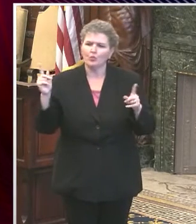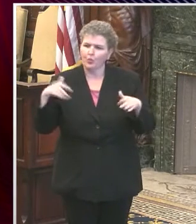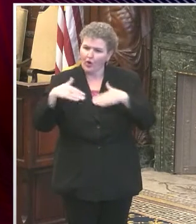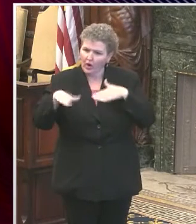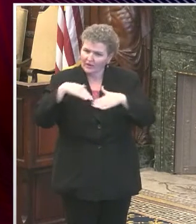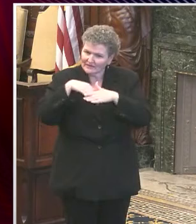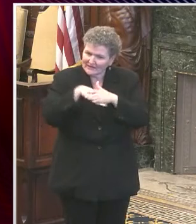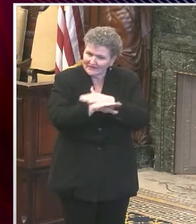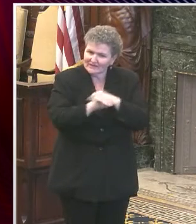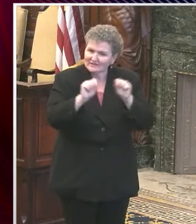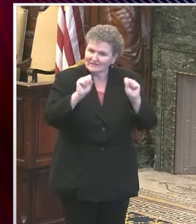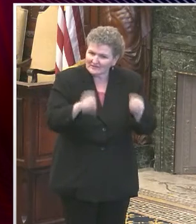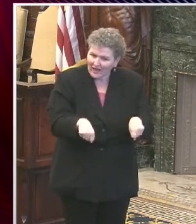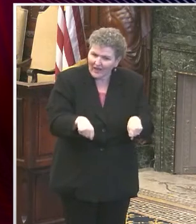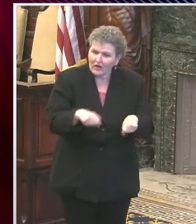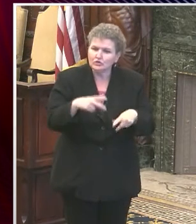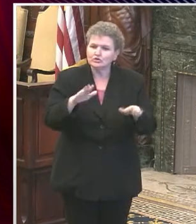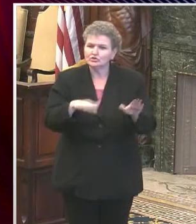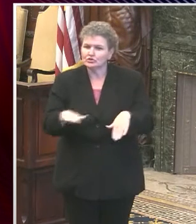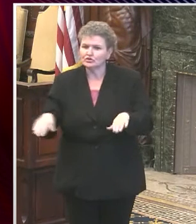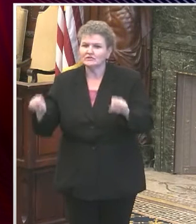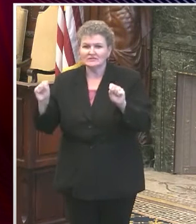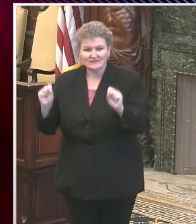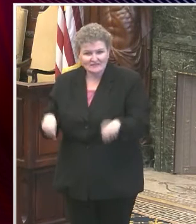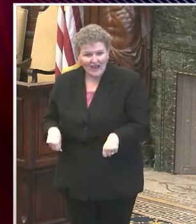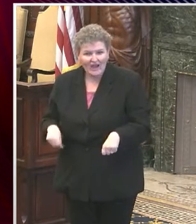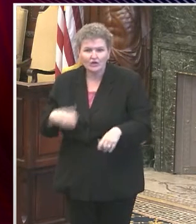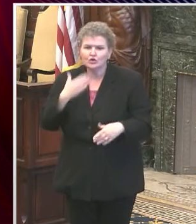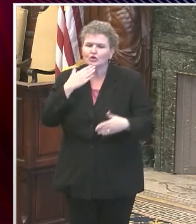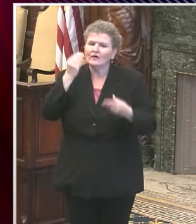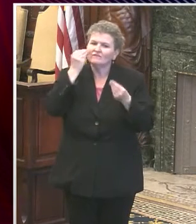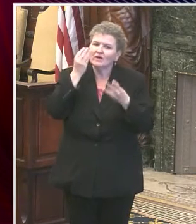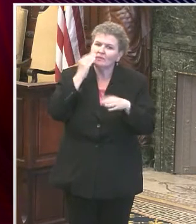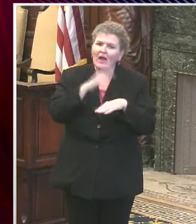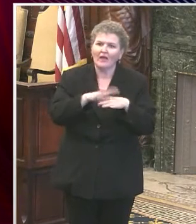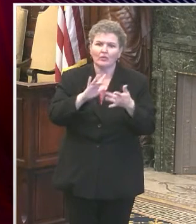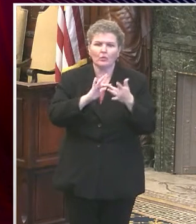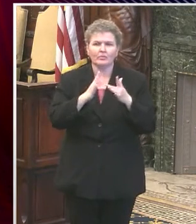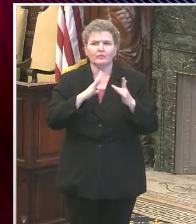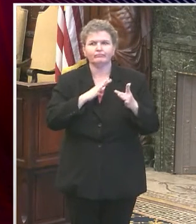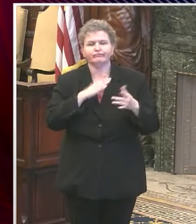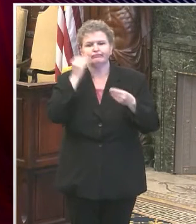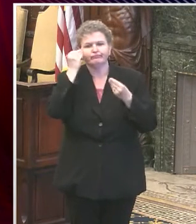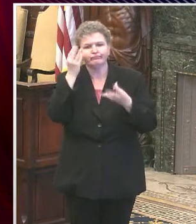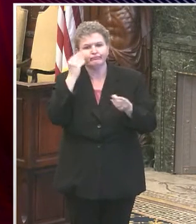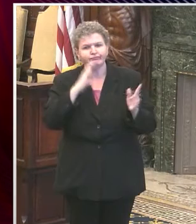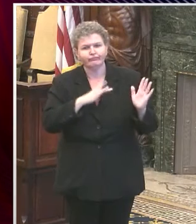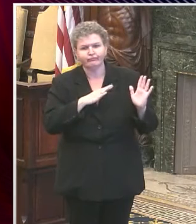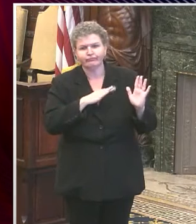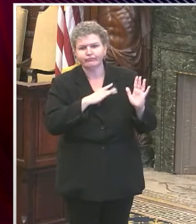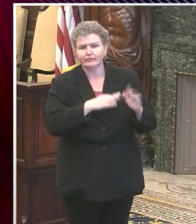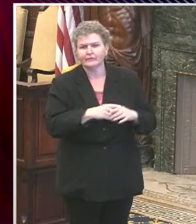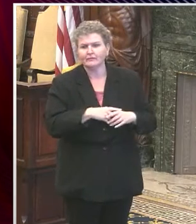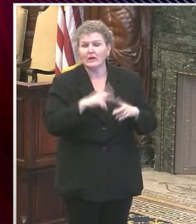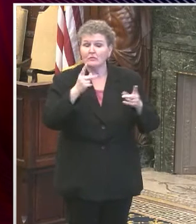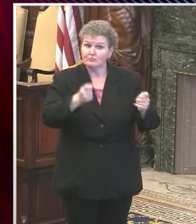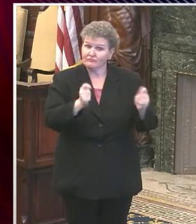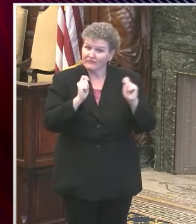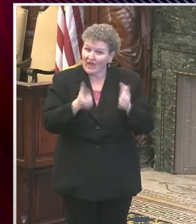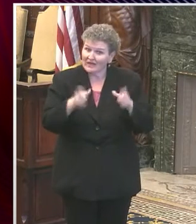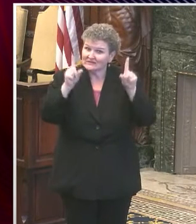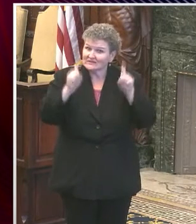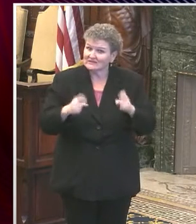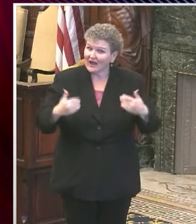children. So lots of information there on how you can get tested. At the same time now, rapid testing is becoming increasingly